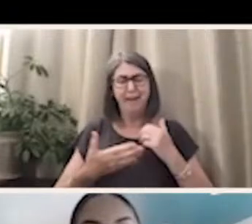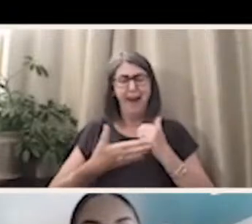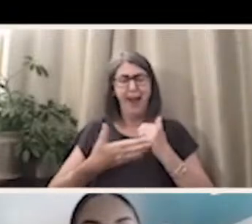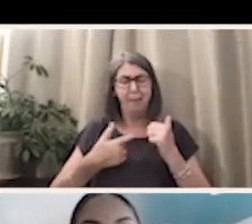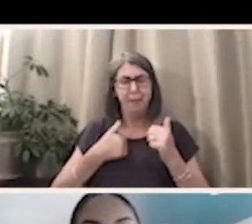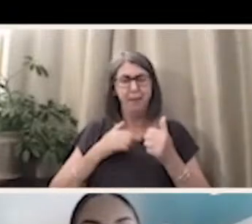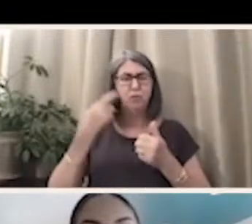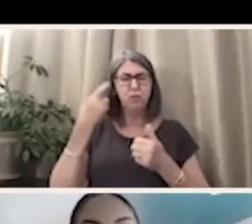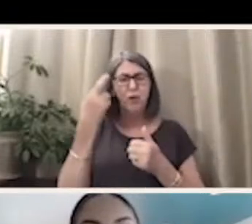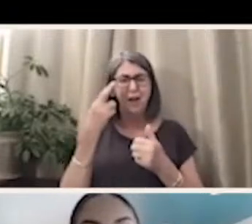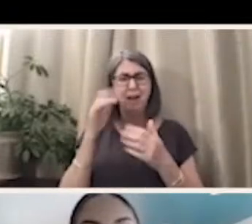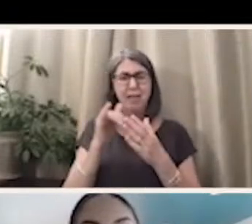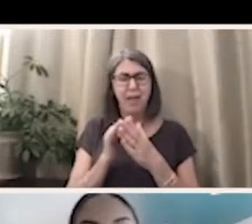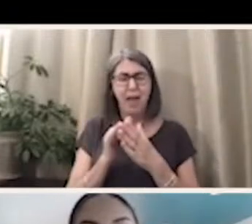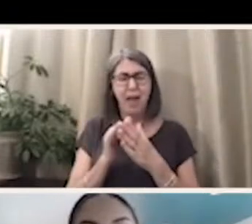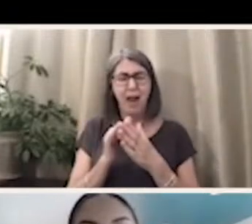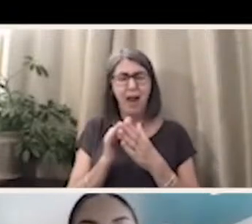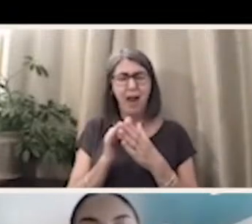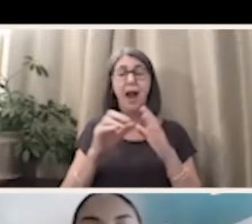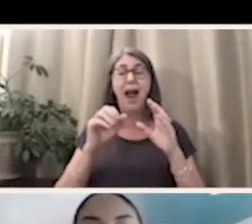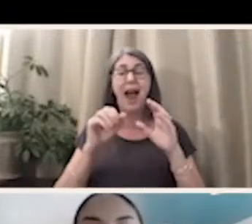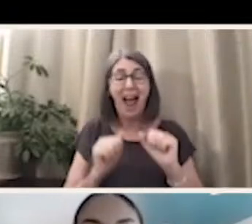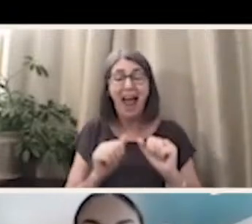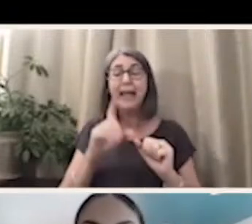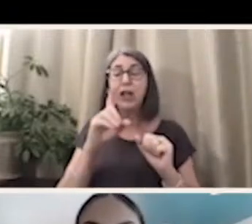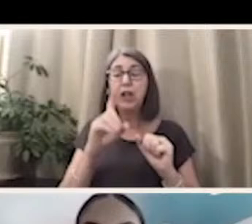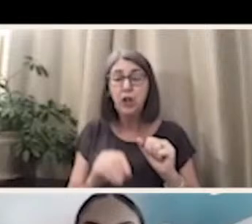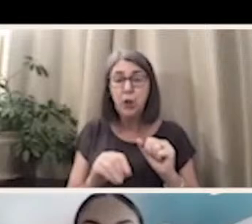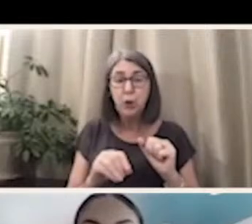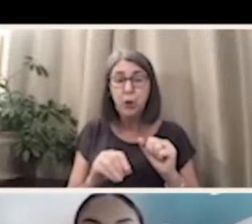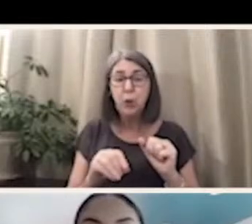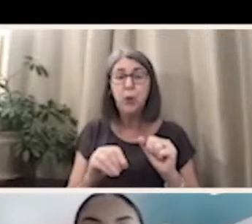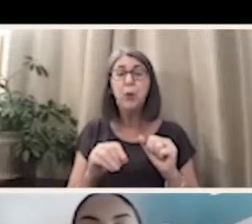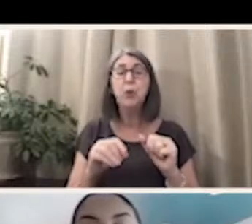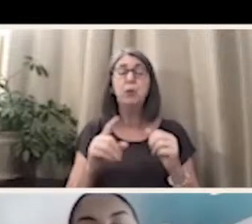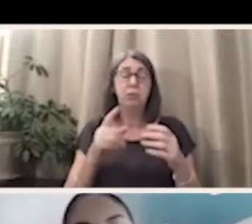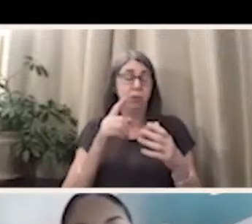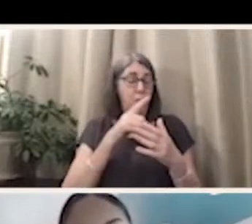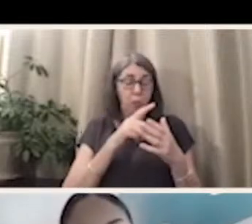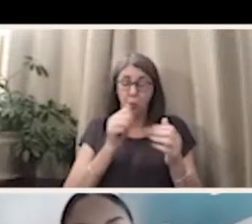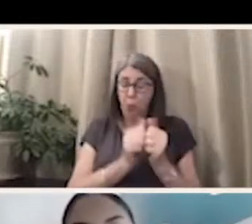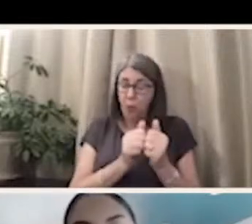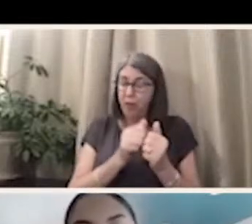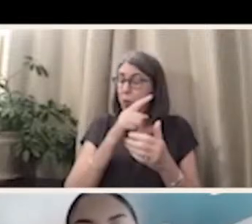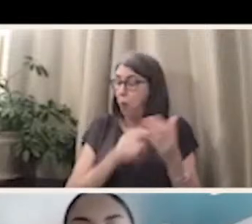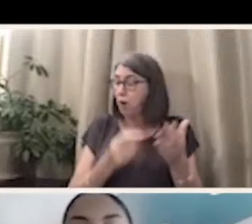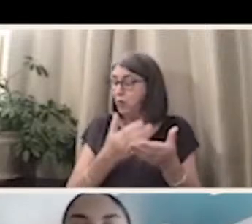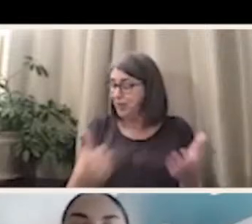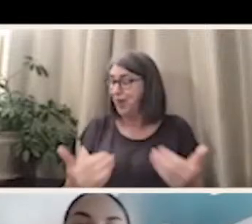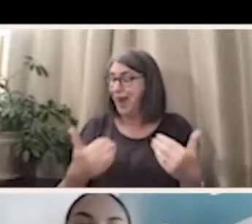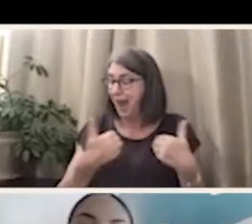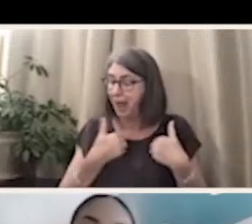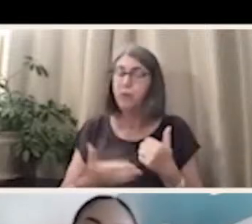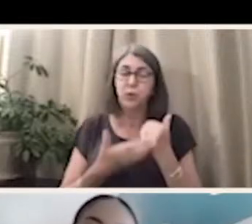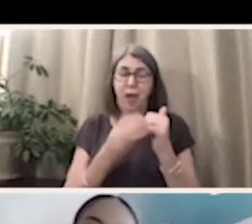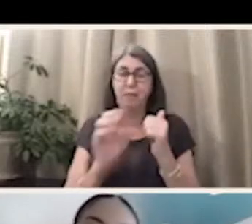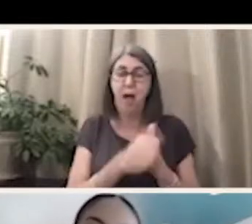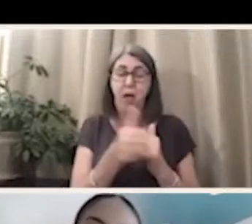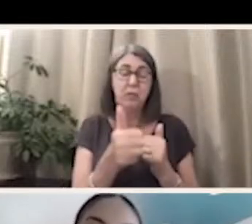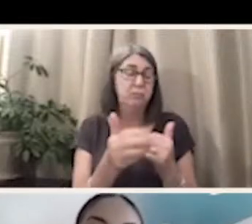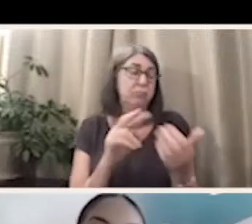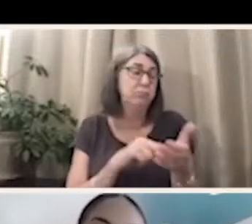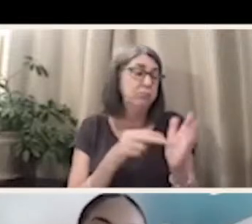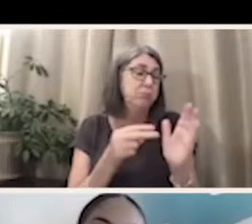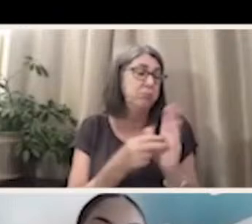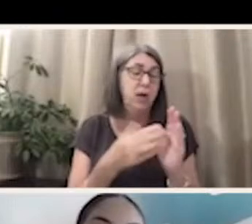to realize that I can do what I can with the resources that I have, using what I have to help others, whether it's